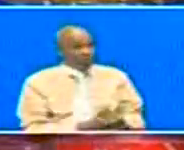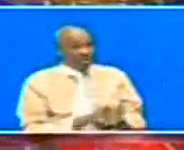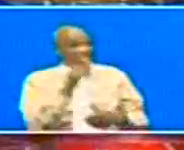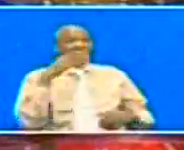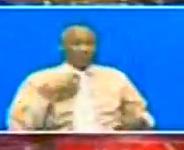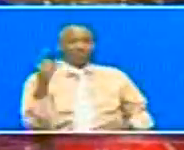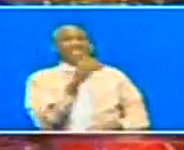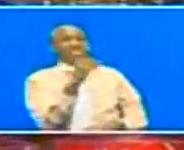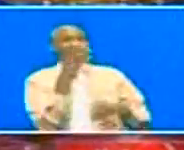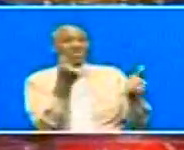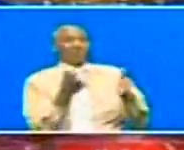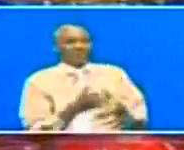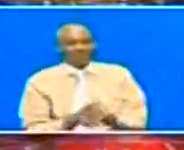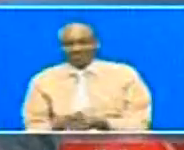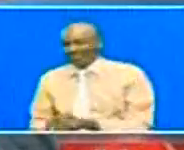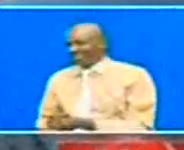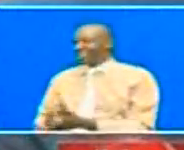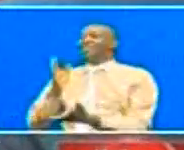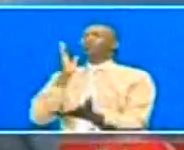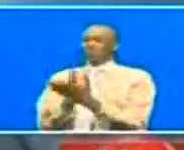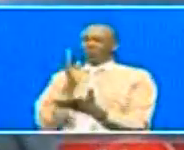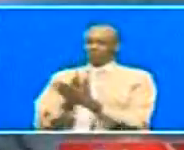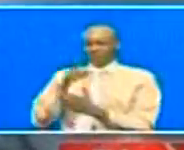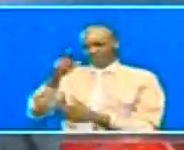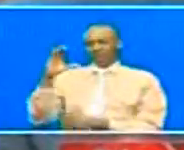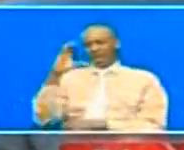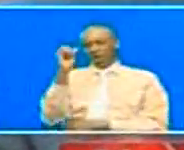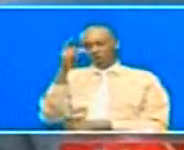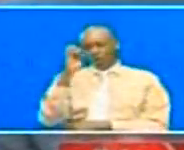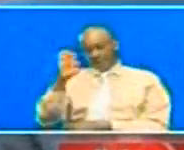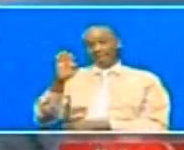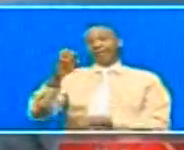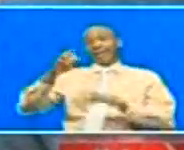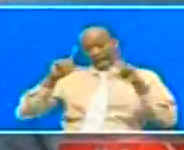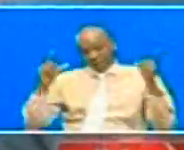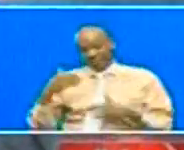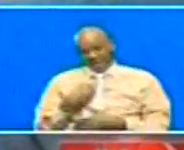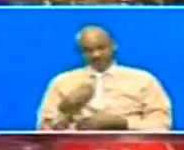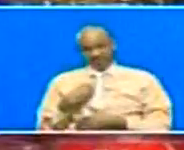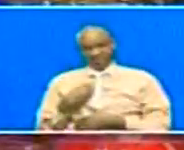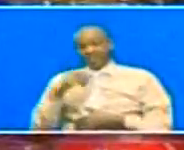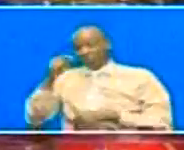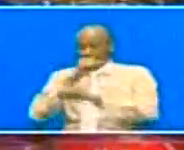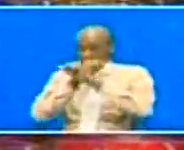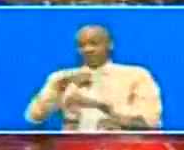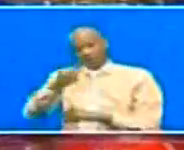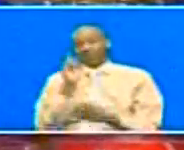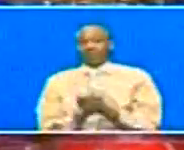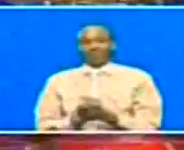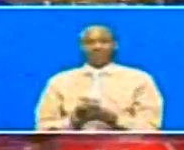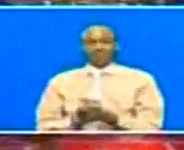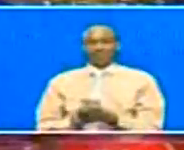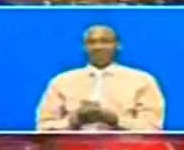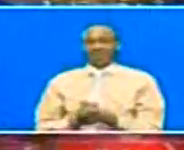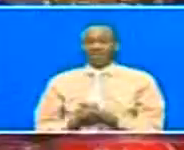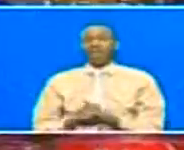what were digital? That is all coded. That is safety. Wow. When did the first For break, you. When did the first break break come, Fred?